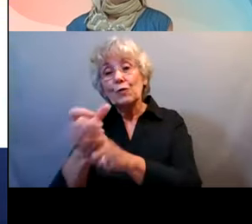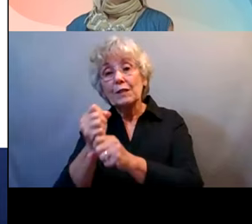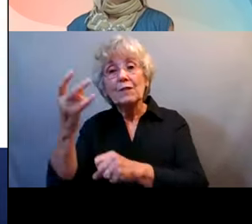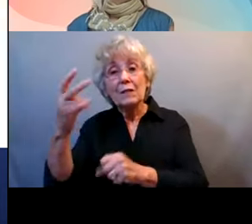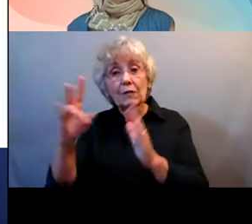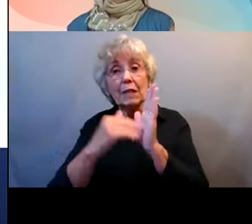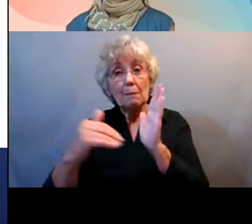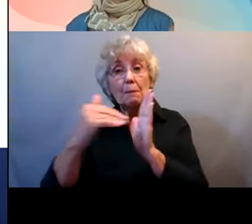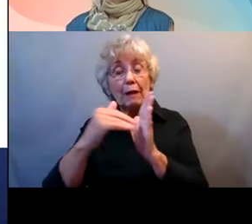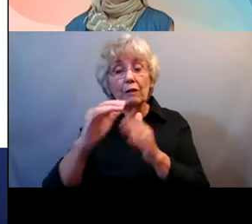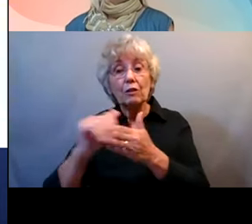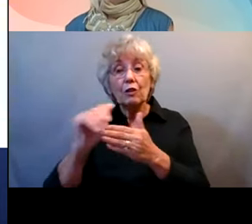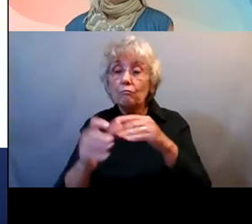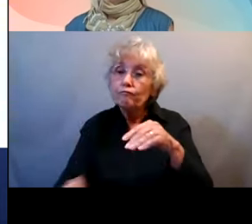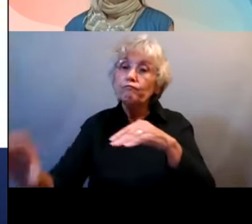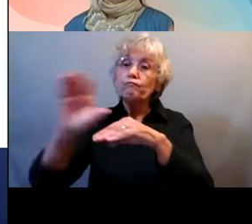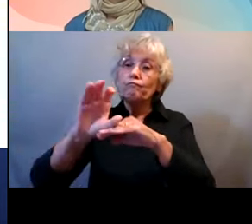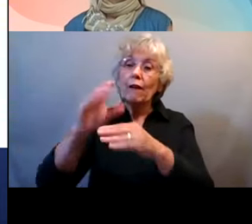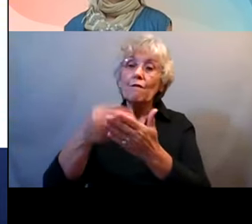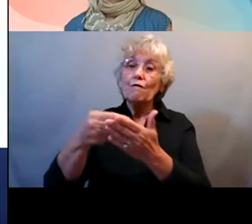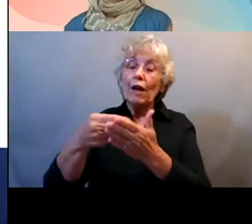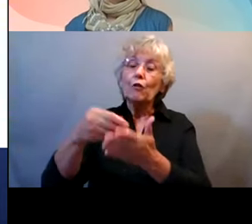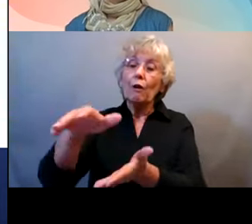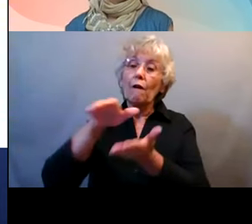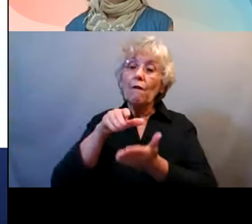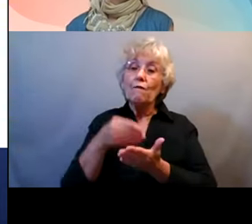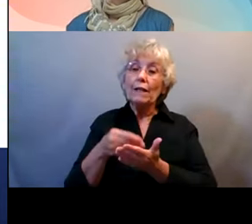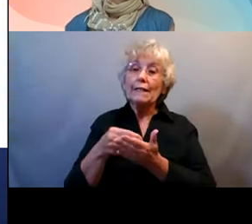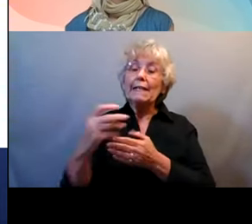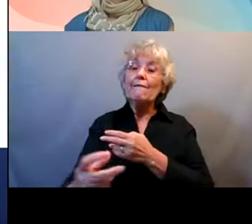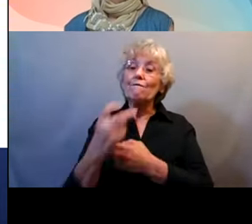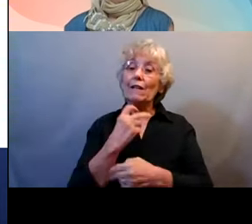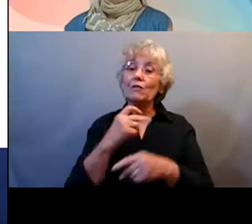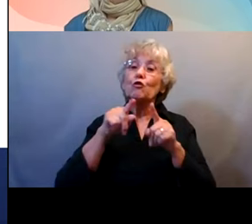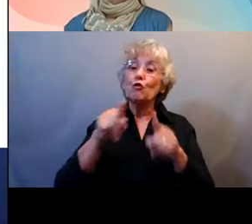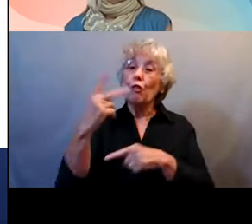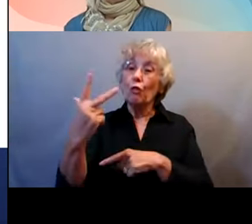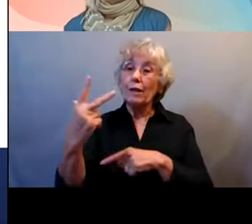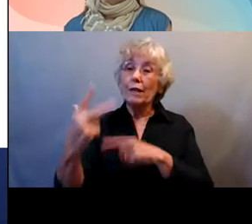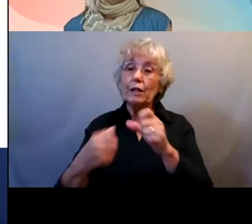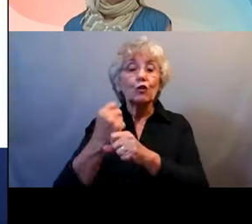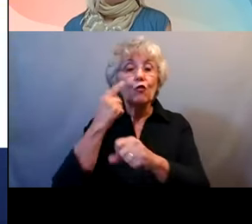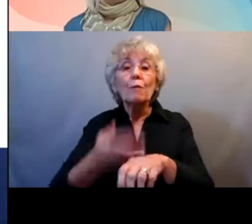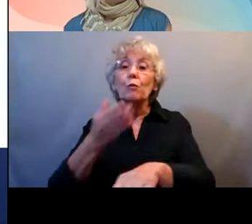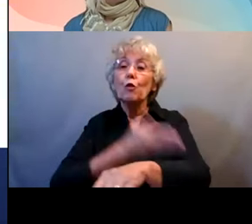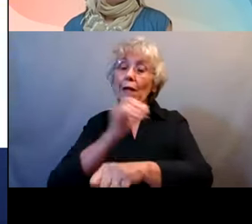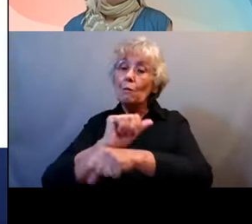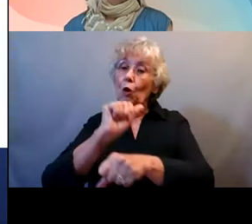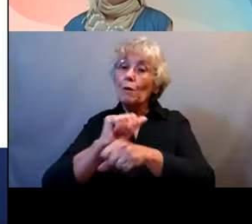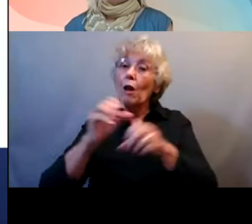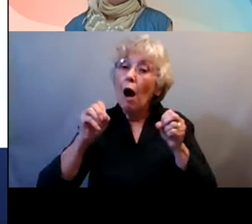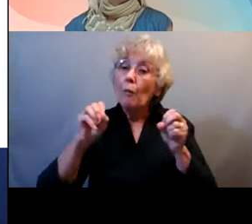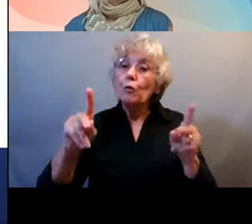$17 million enhanced federal funding investment over the course of 3 years to really improve employment opportunities for older adults